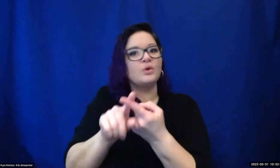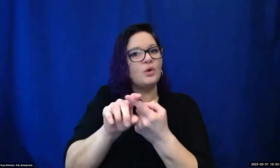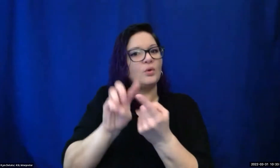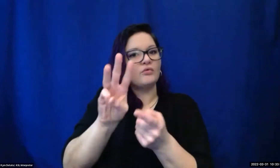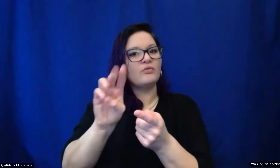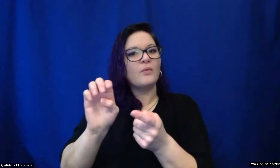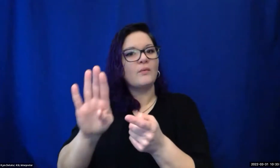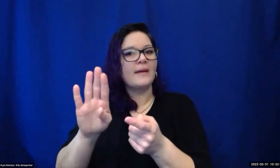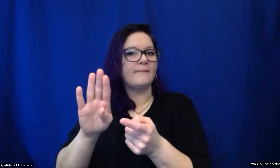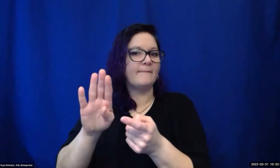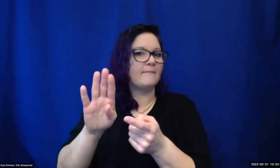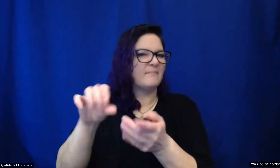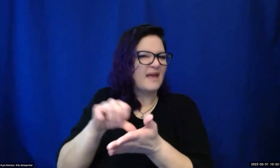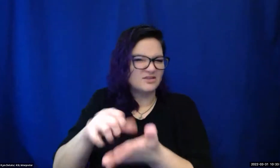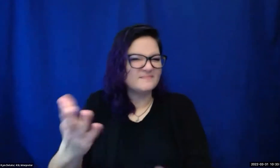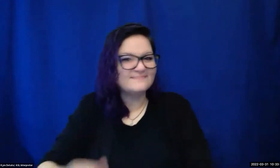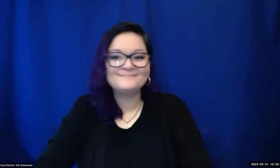webpage.